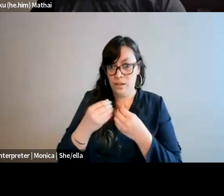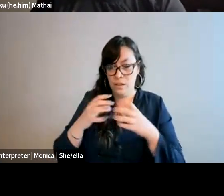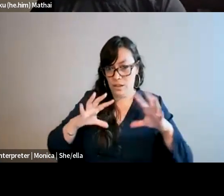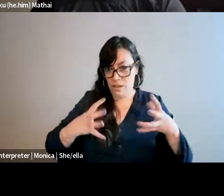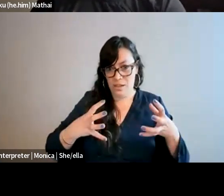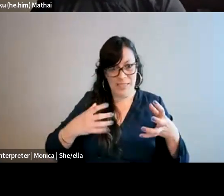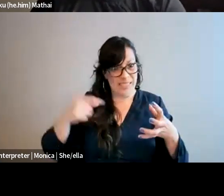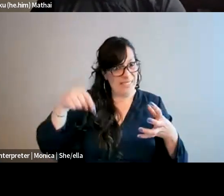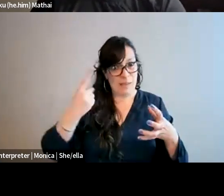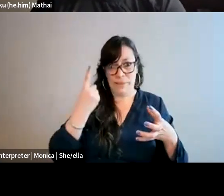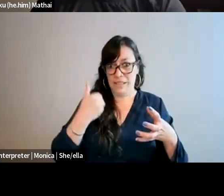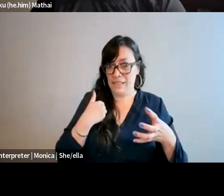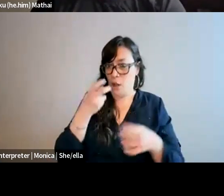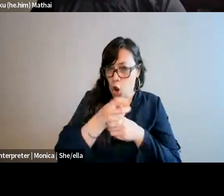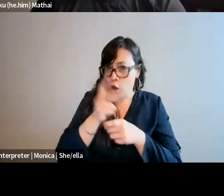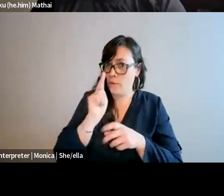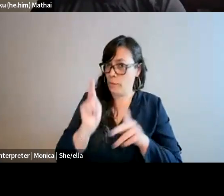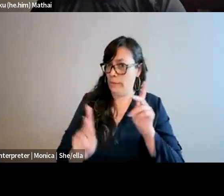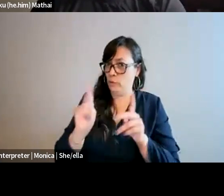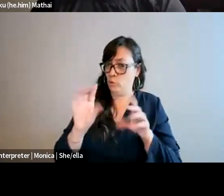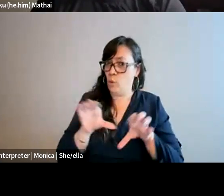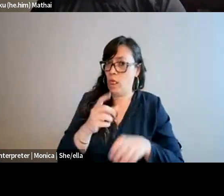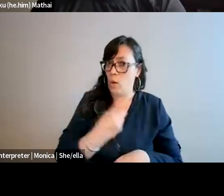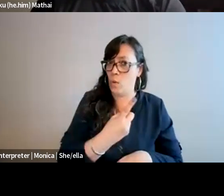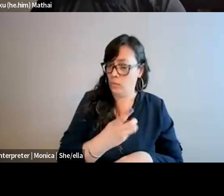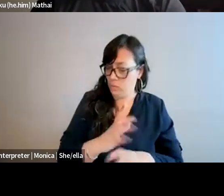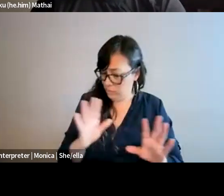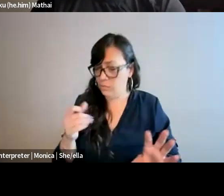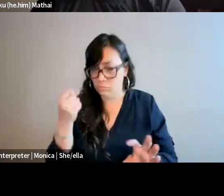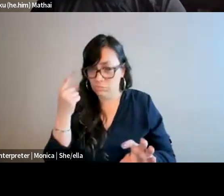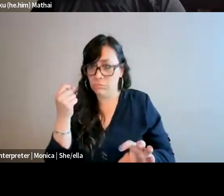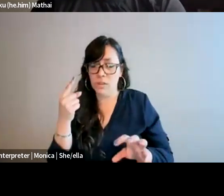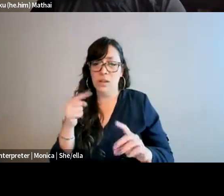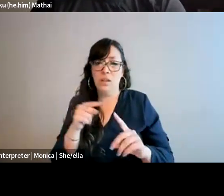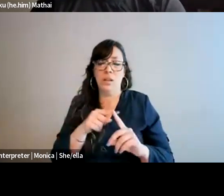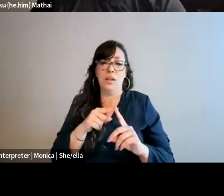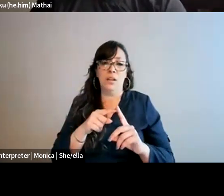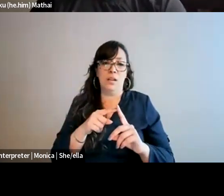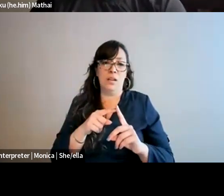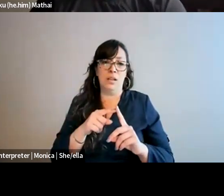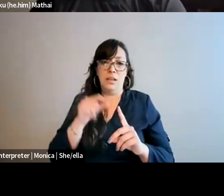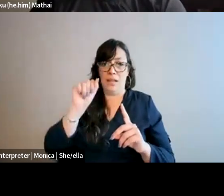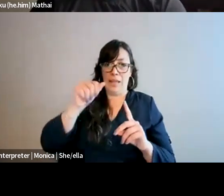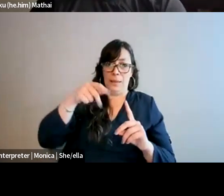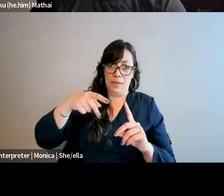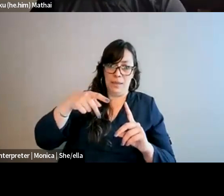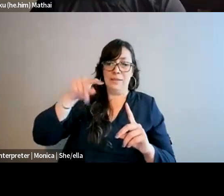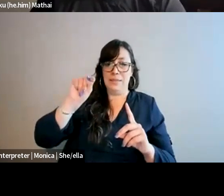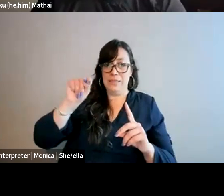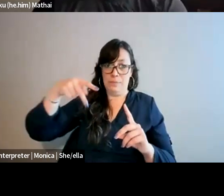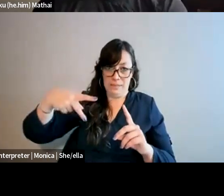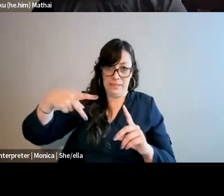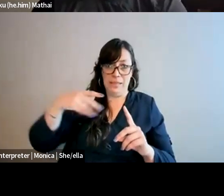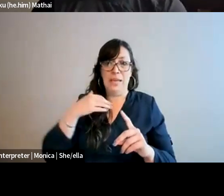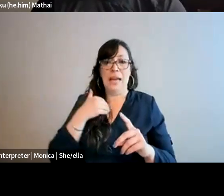unfortunately, this is something that is very difficult for folks to do on their own, right? And so APTP